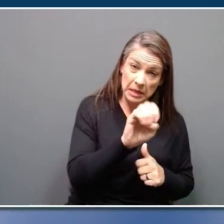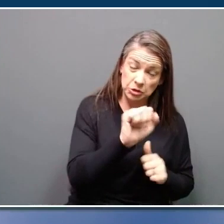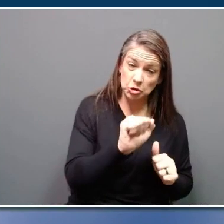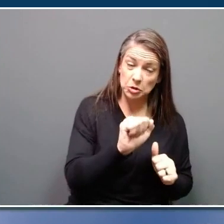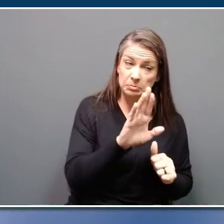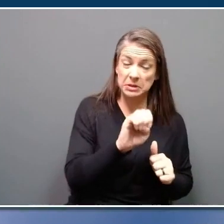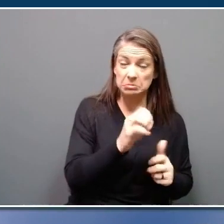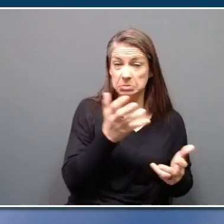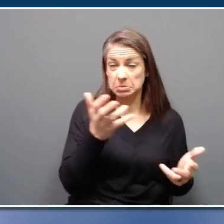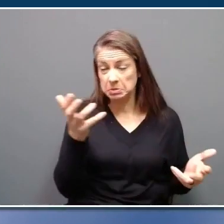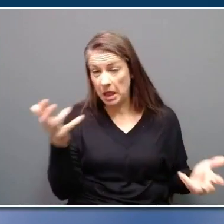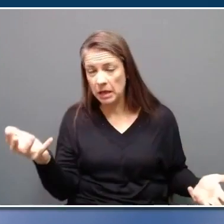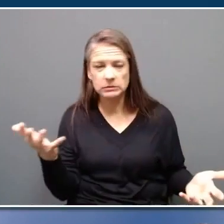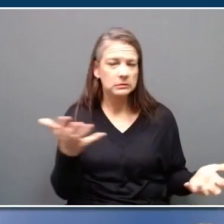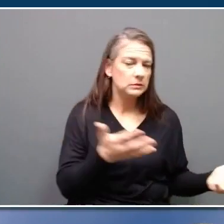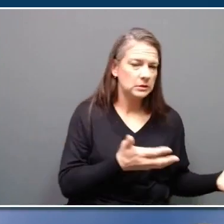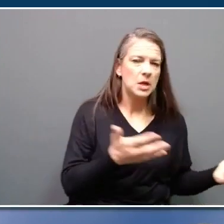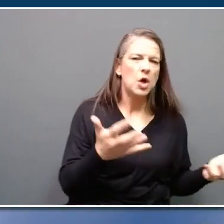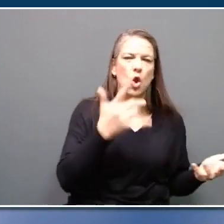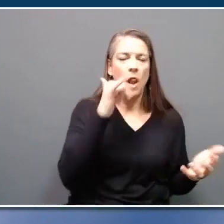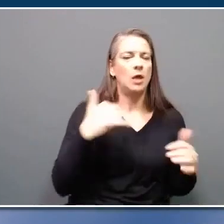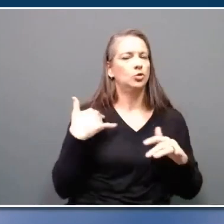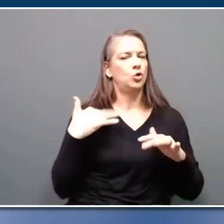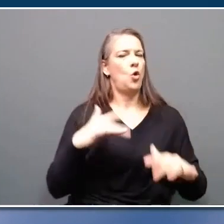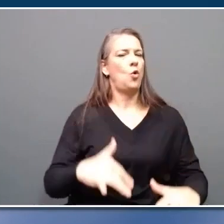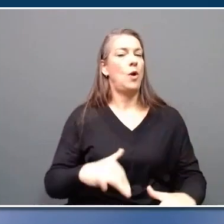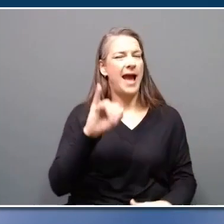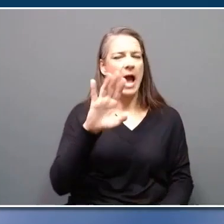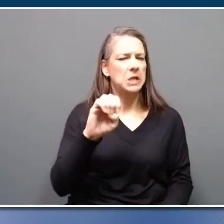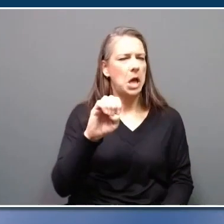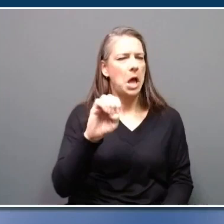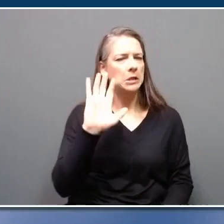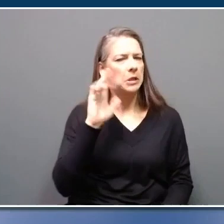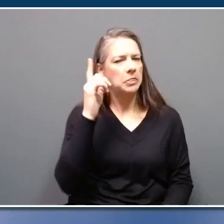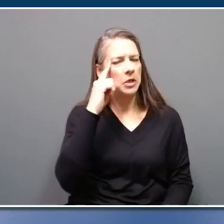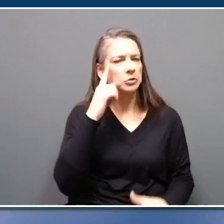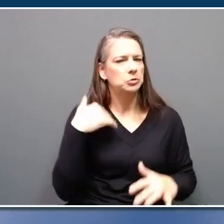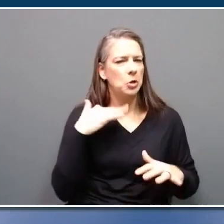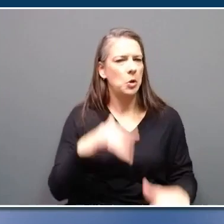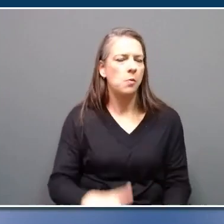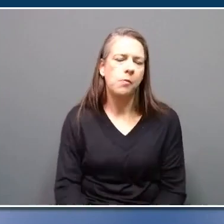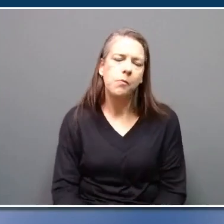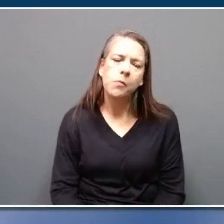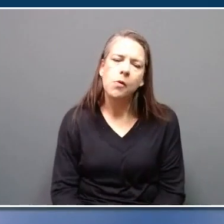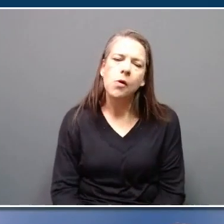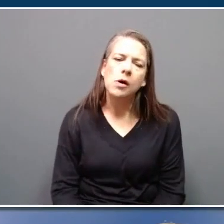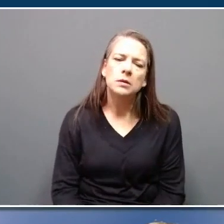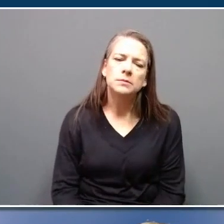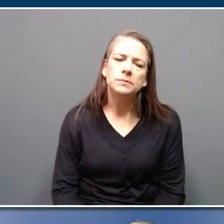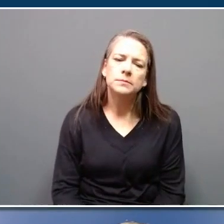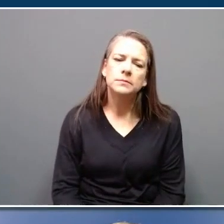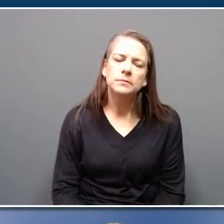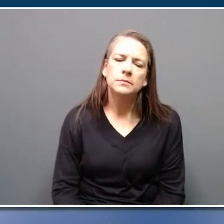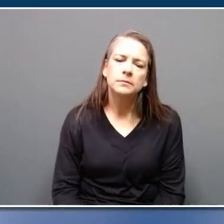but it's more likely snow that we're going to get. Can we continue? All right, this gives you an idea of snowfall accounts.